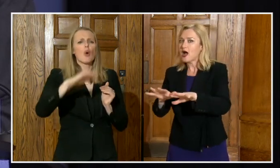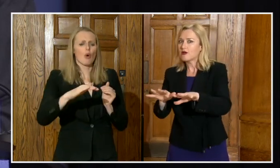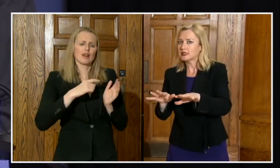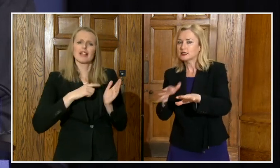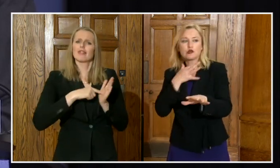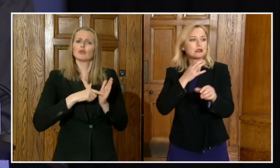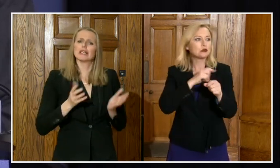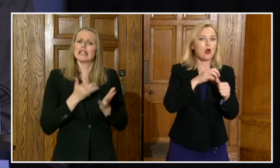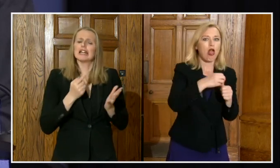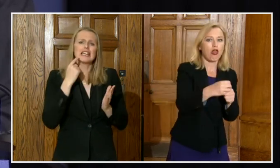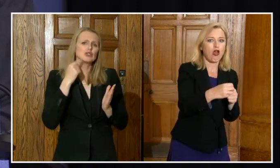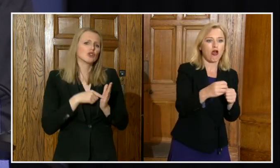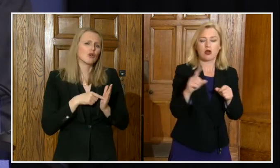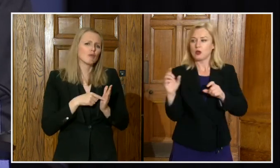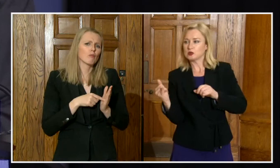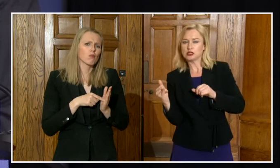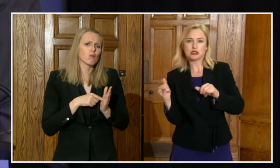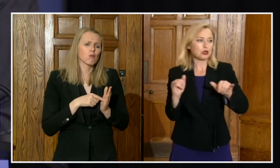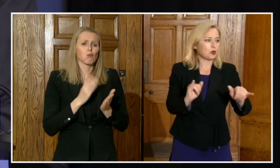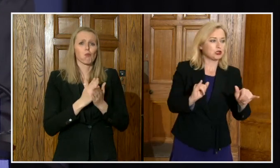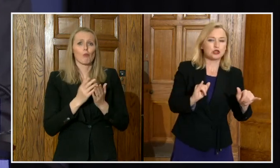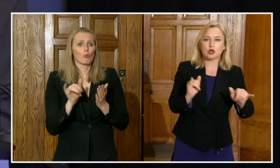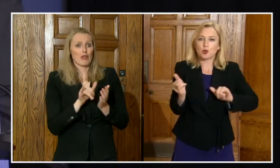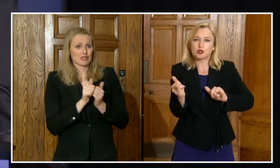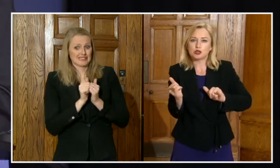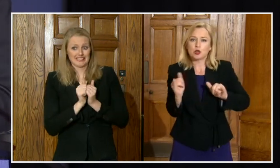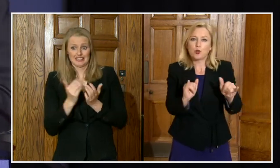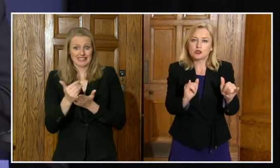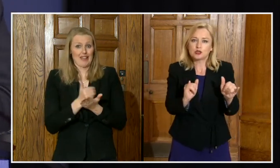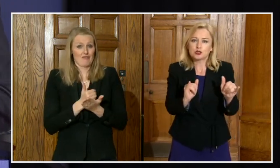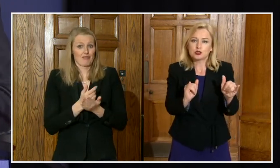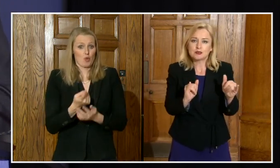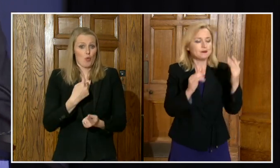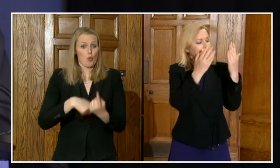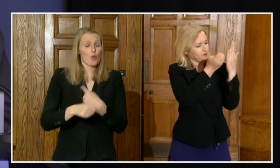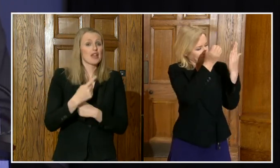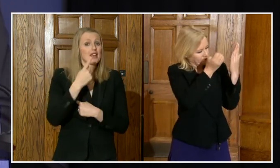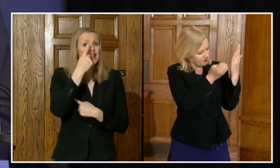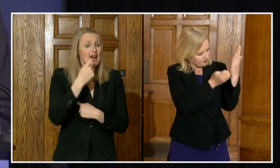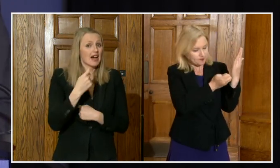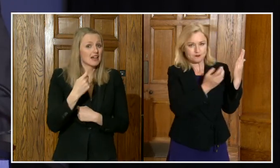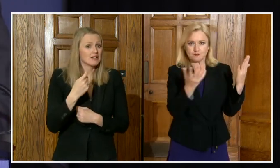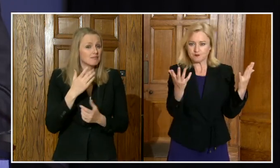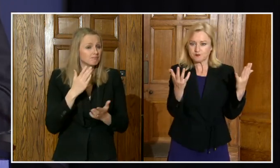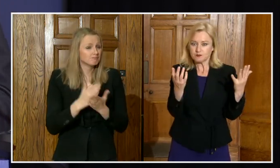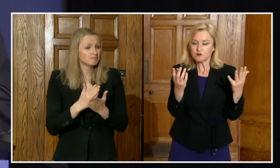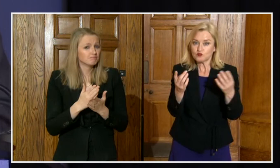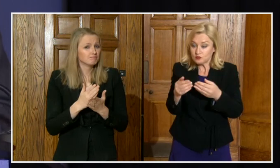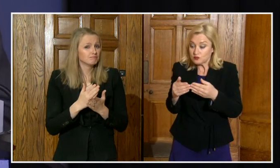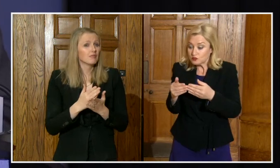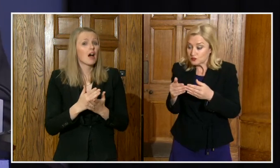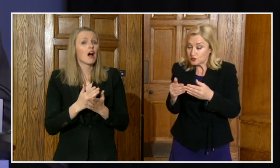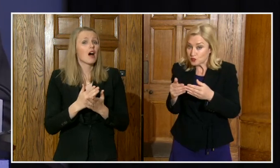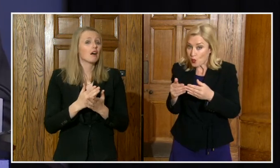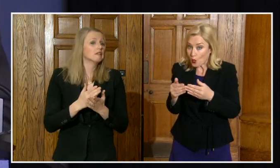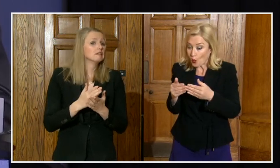and whether or not it is safe for us to step back from or lessen